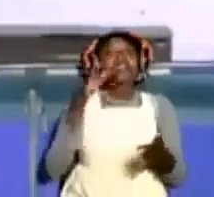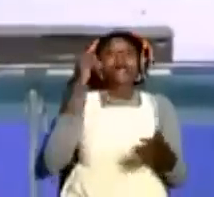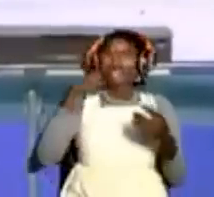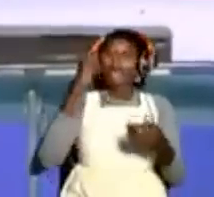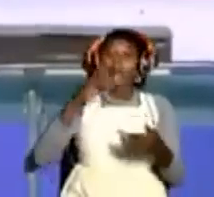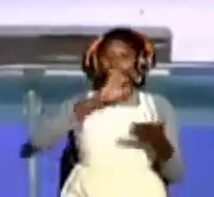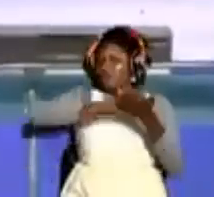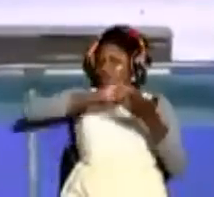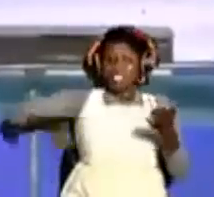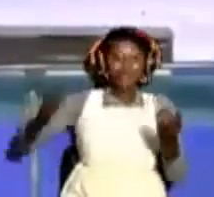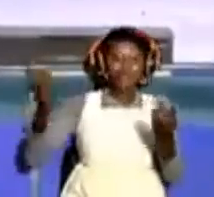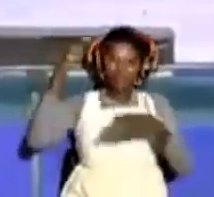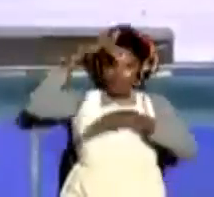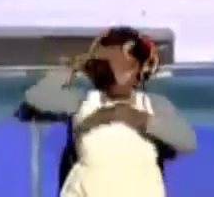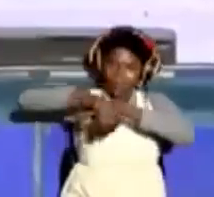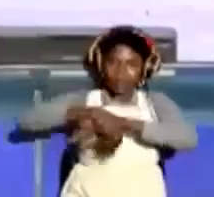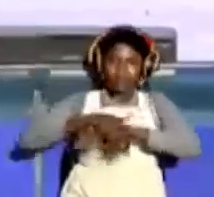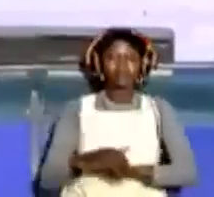tonight.